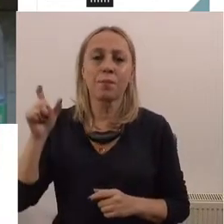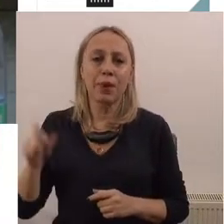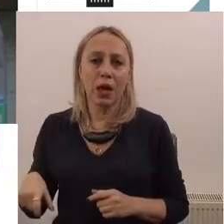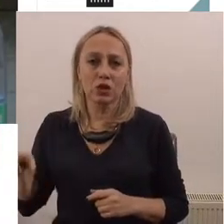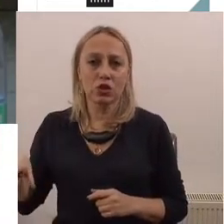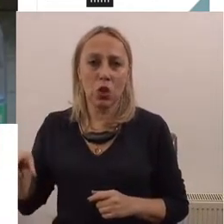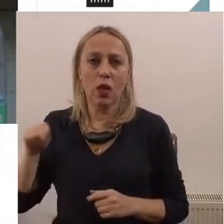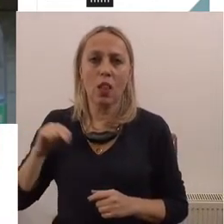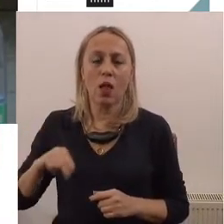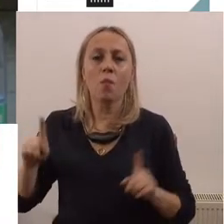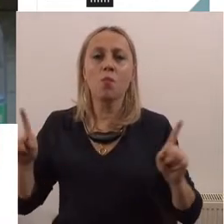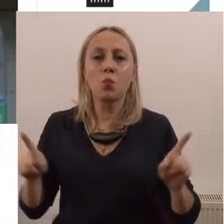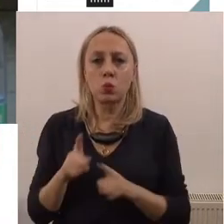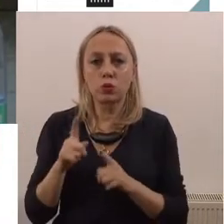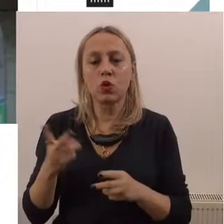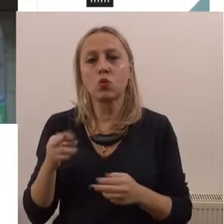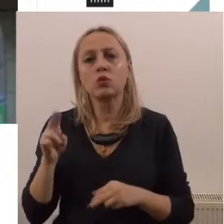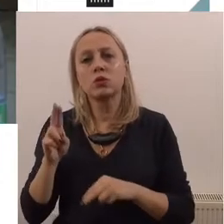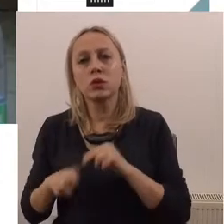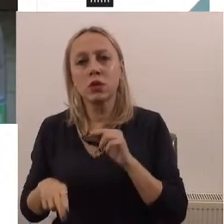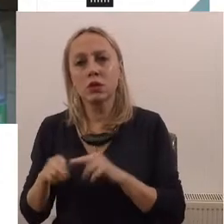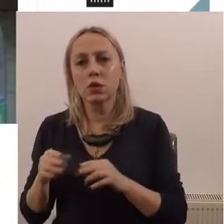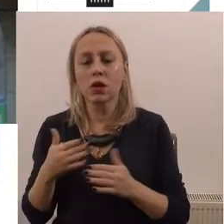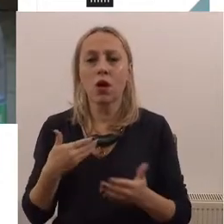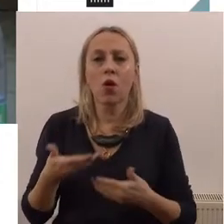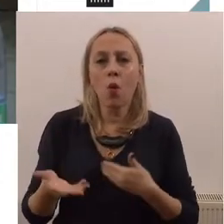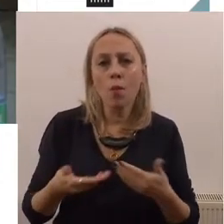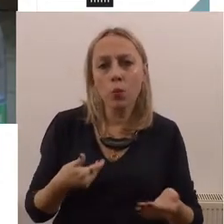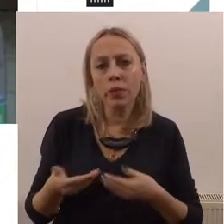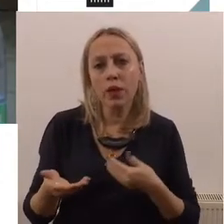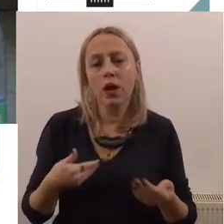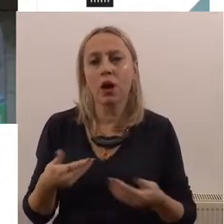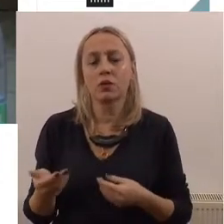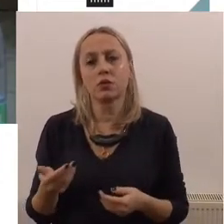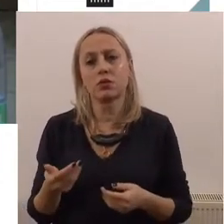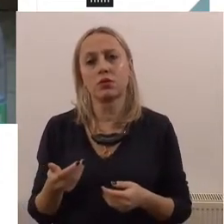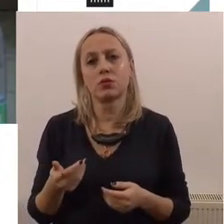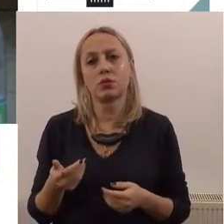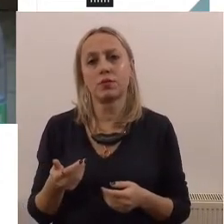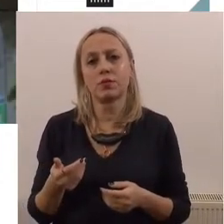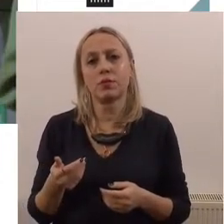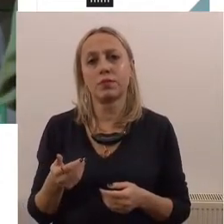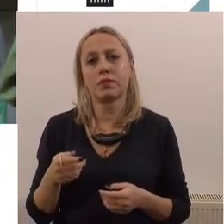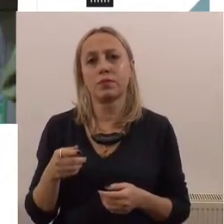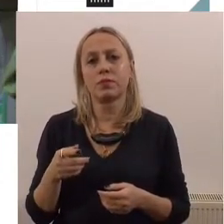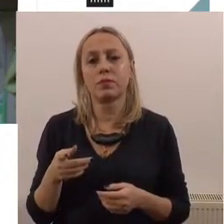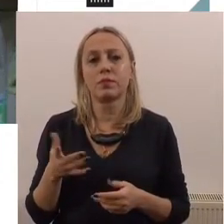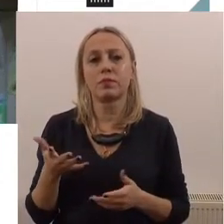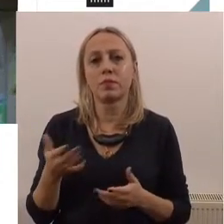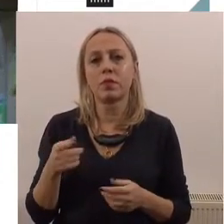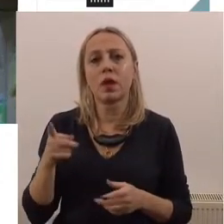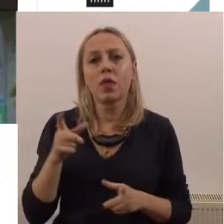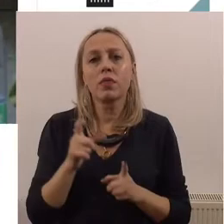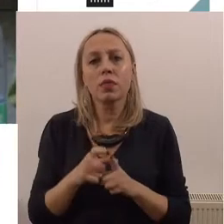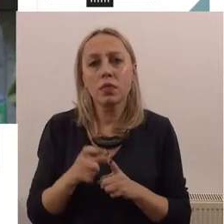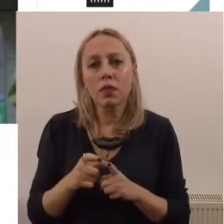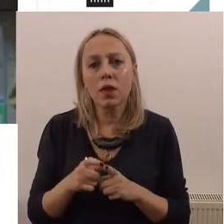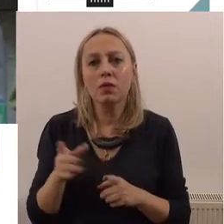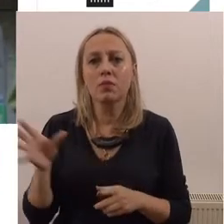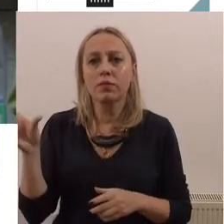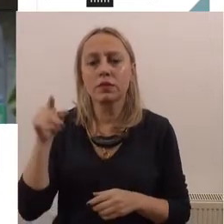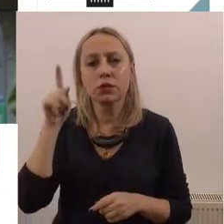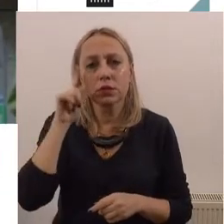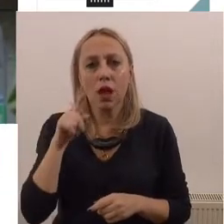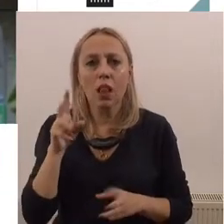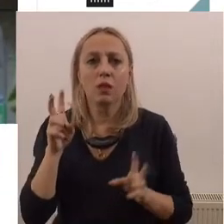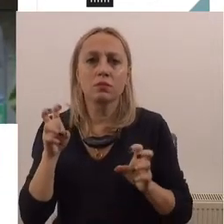we started working with the museum staff because it was very important to ensure a good dialogue, the right